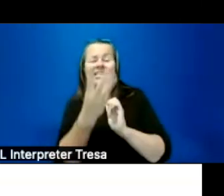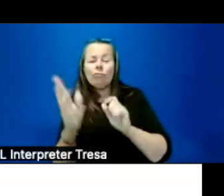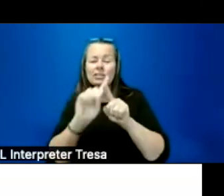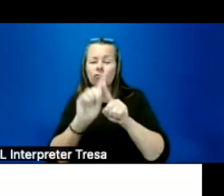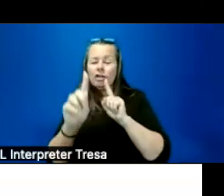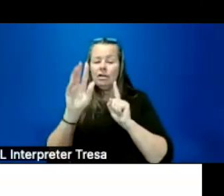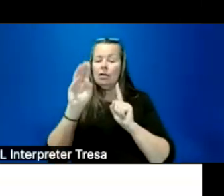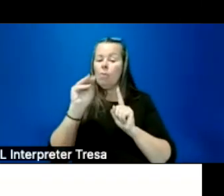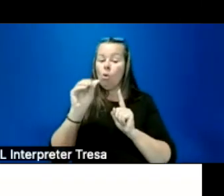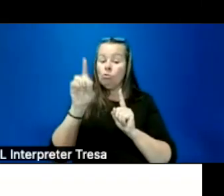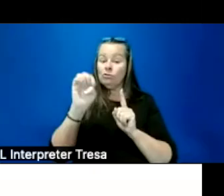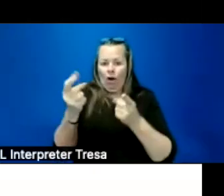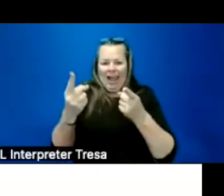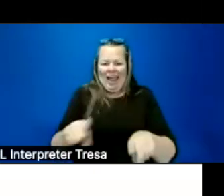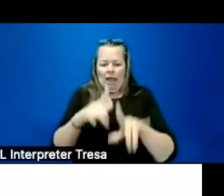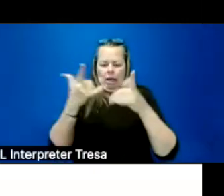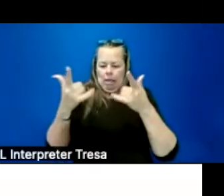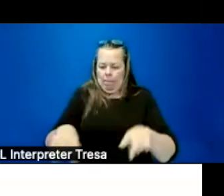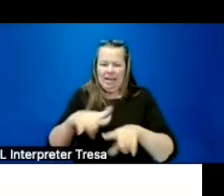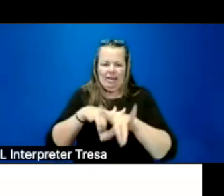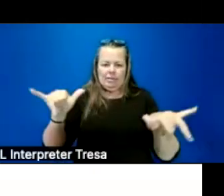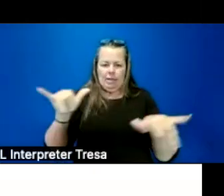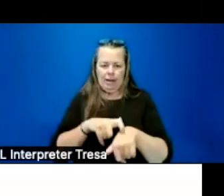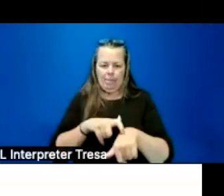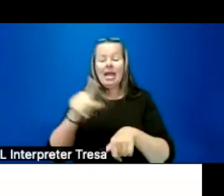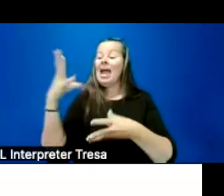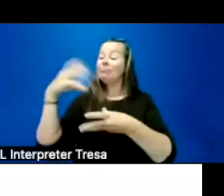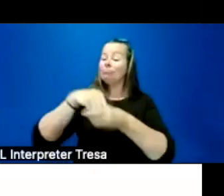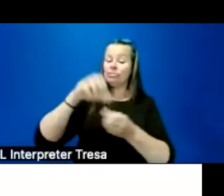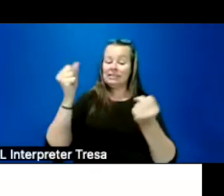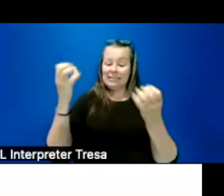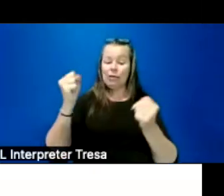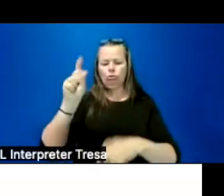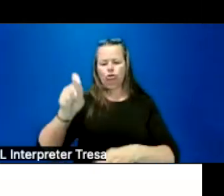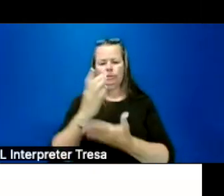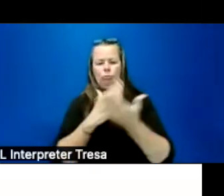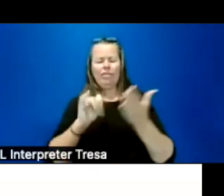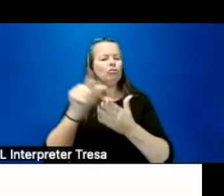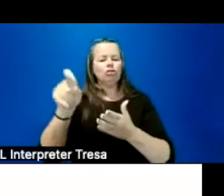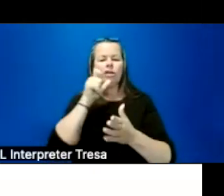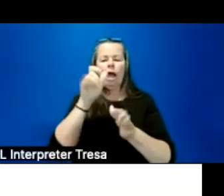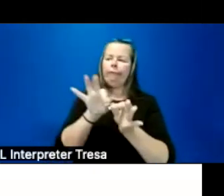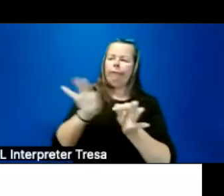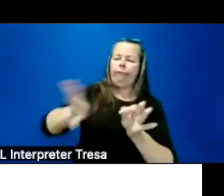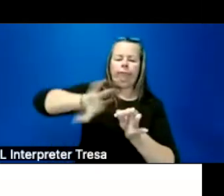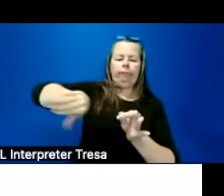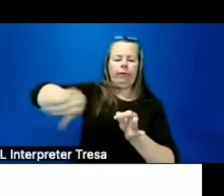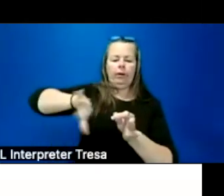that's why sign language needs to be part of that. We shouldn't leave sign language at the back, because it's a